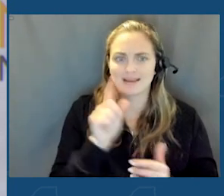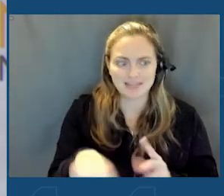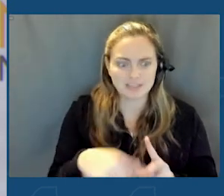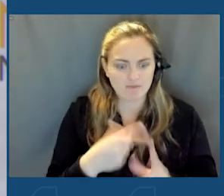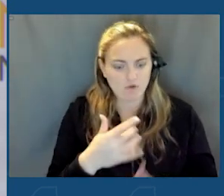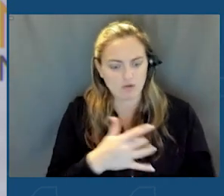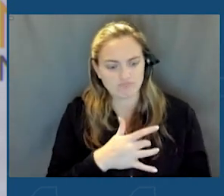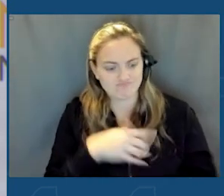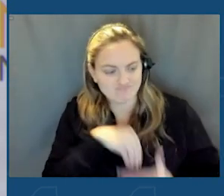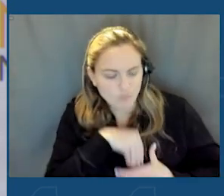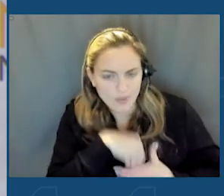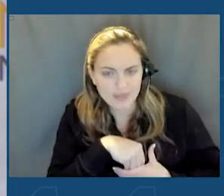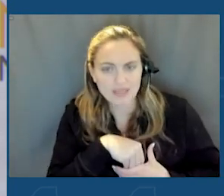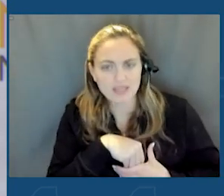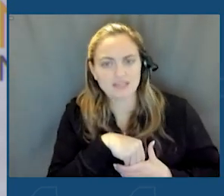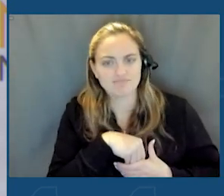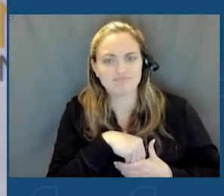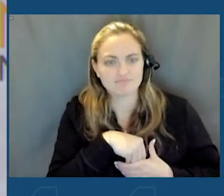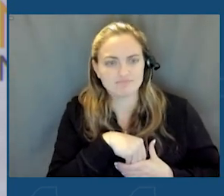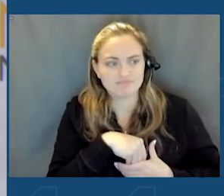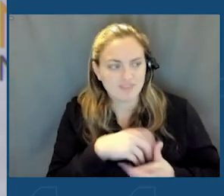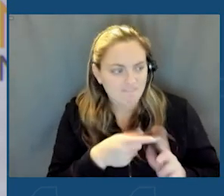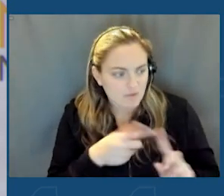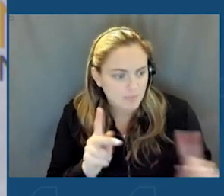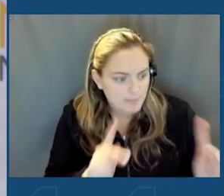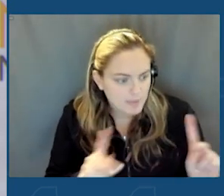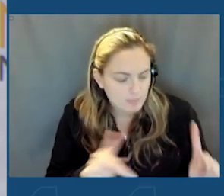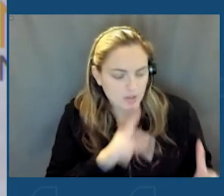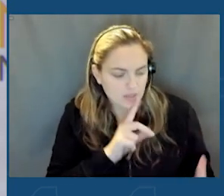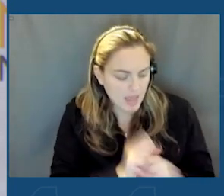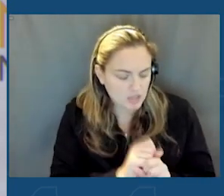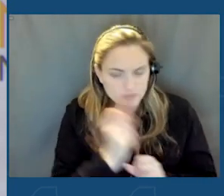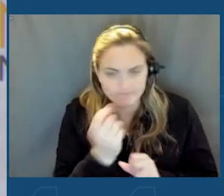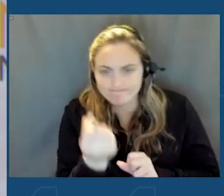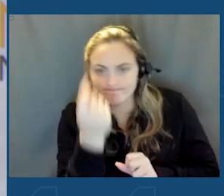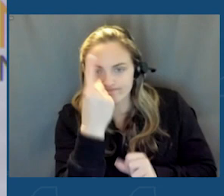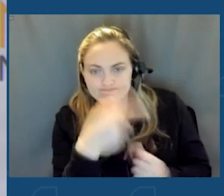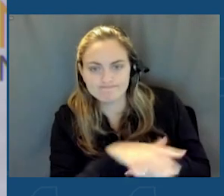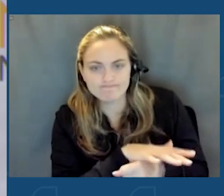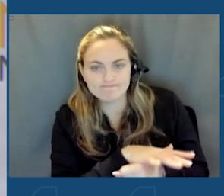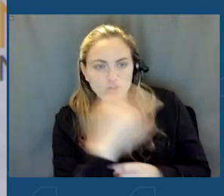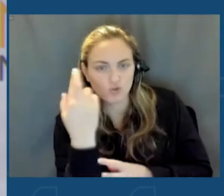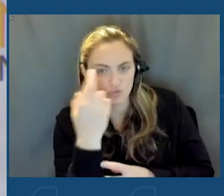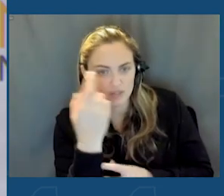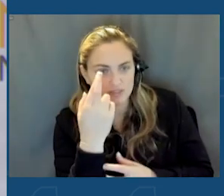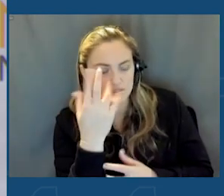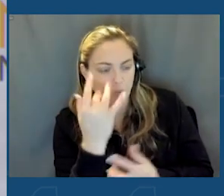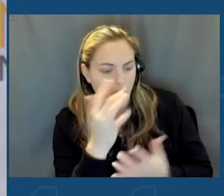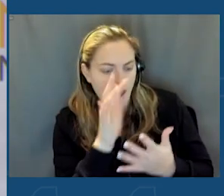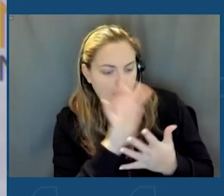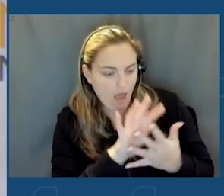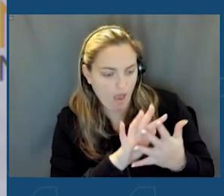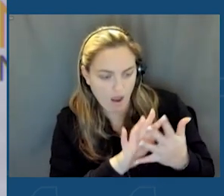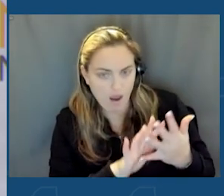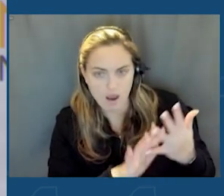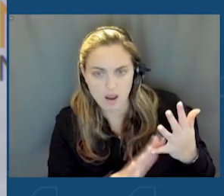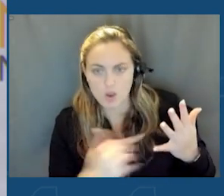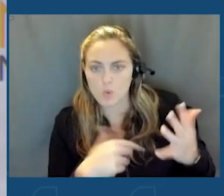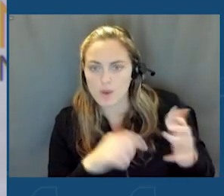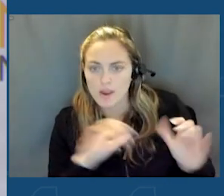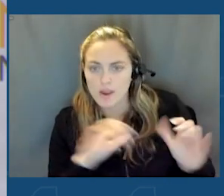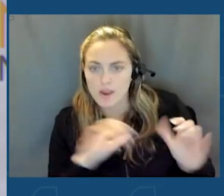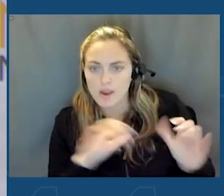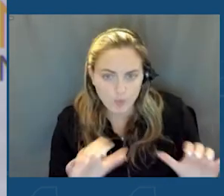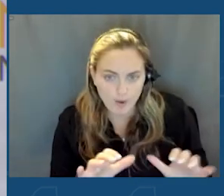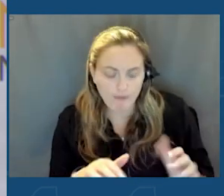That messaging needs to come from the people who understand the reasons why we act the way we act